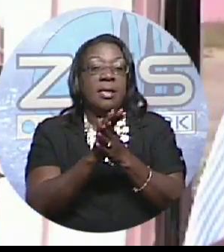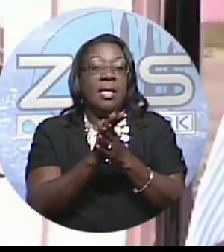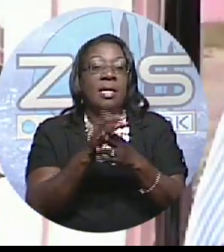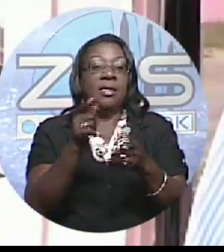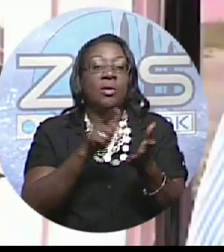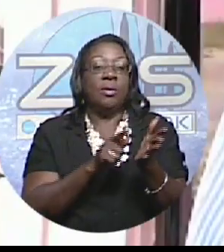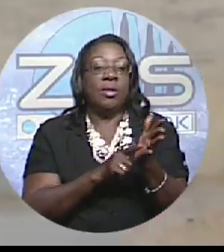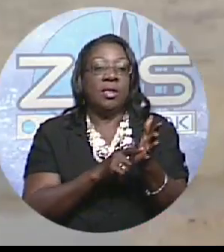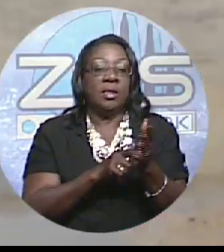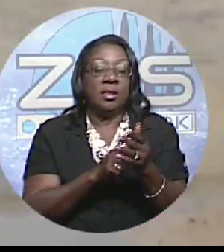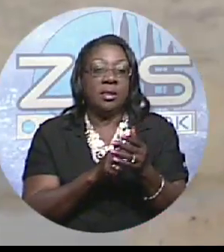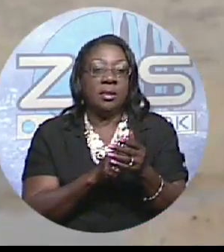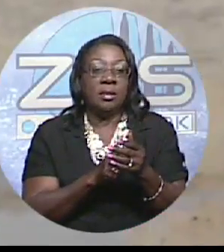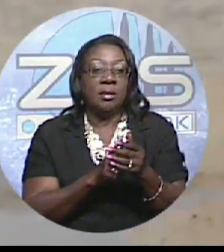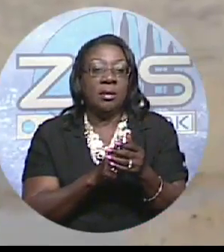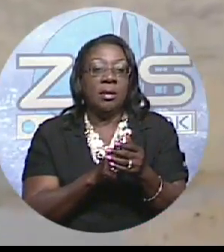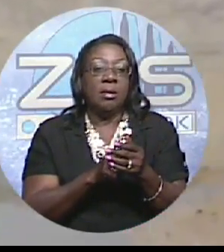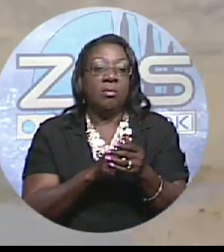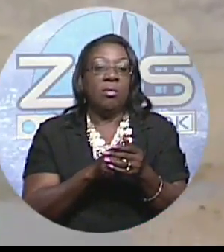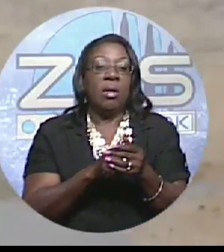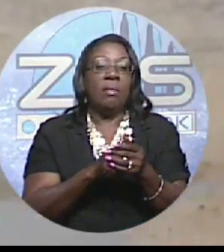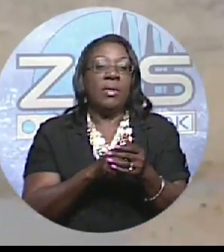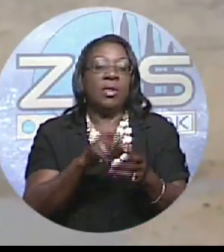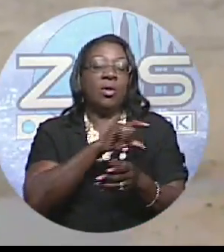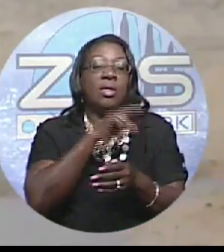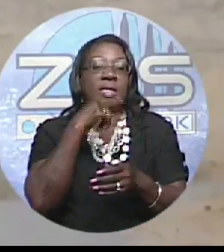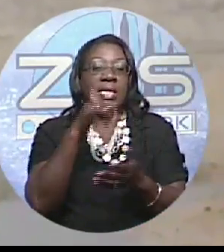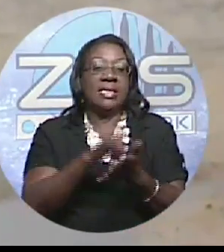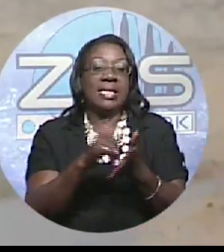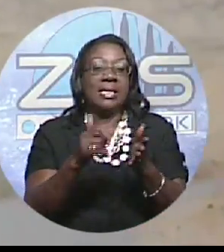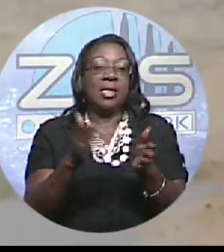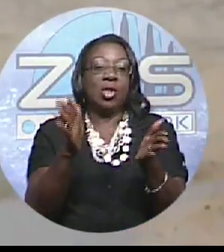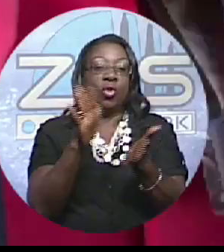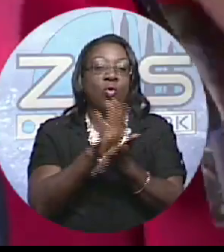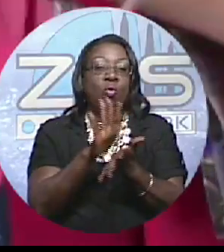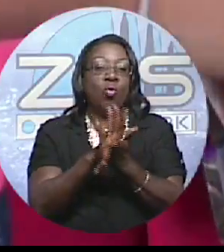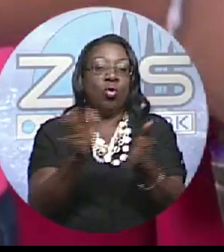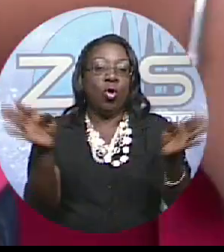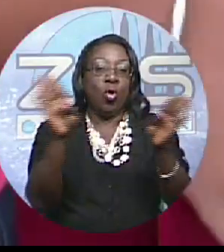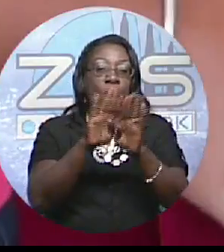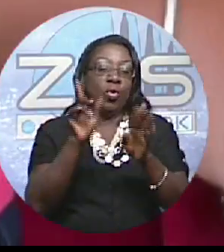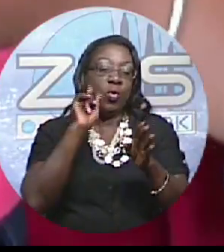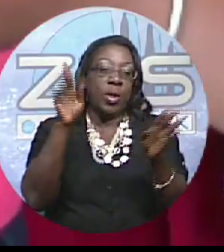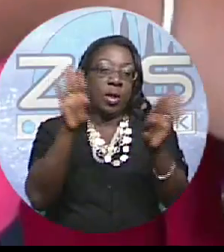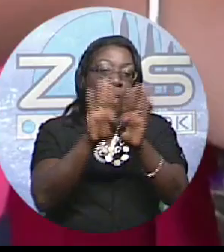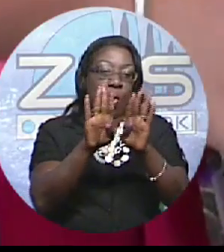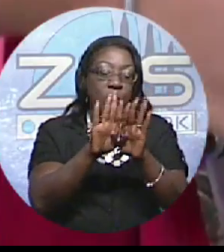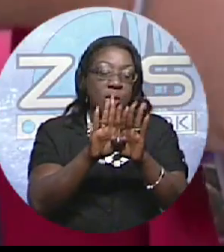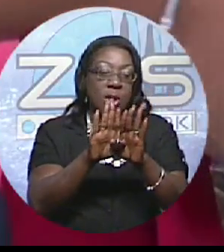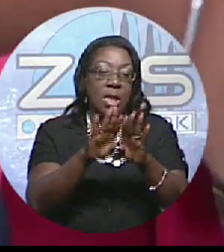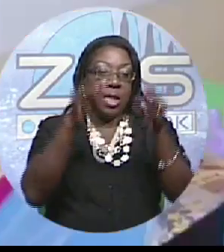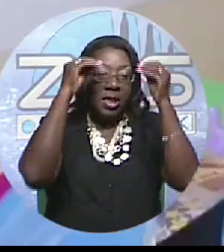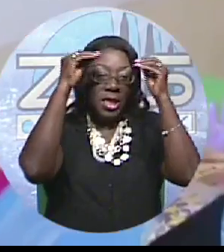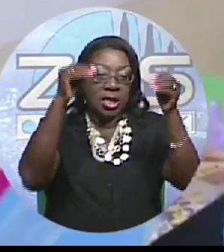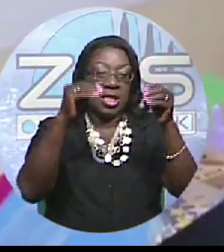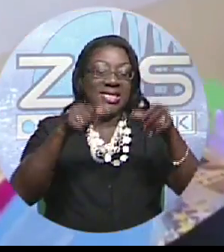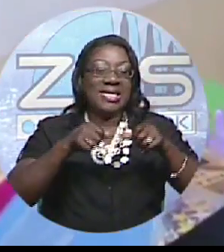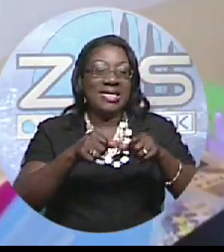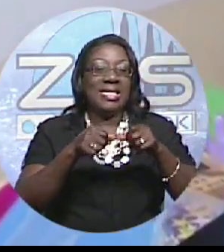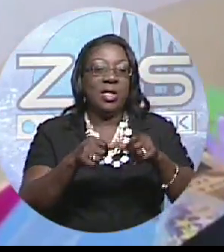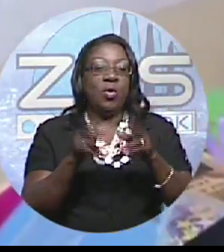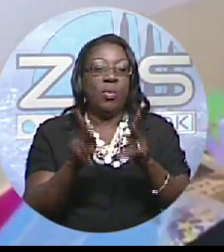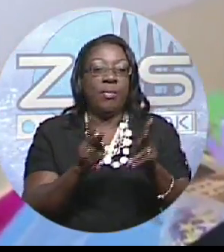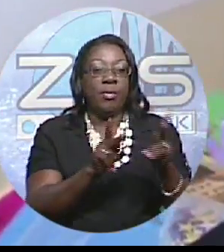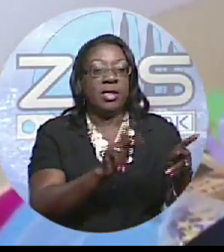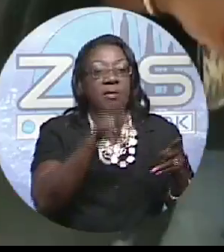are just about ready to go. While Mr. Cox adds that school closures are likely, school teachers continue their preparation for the new